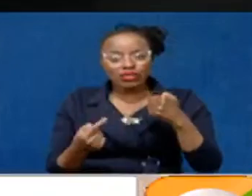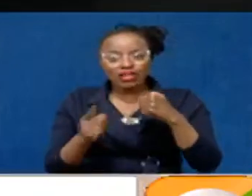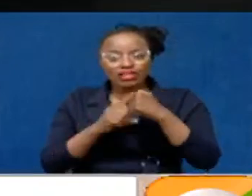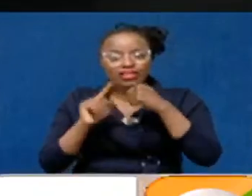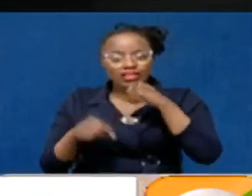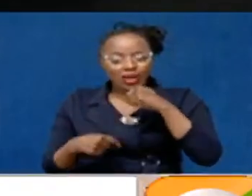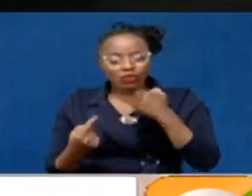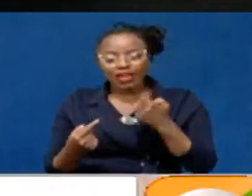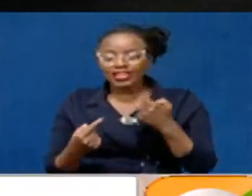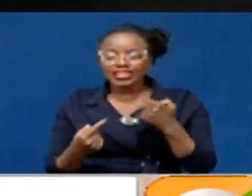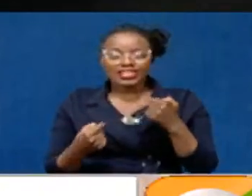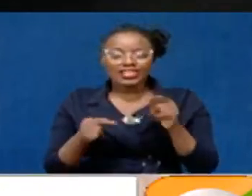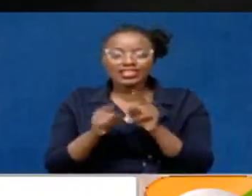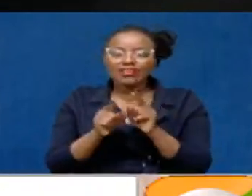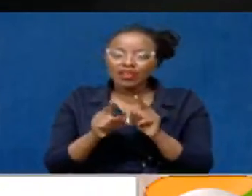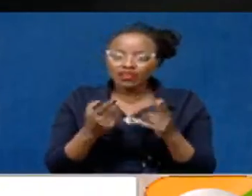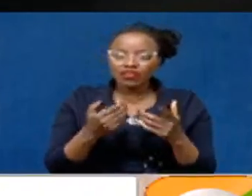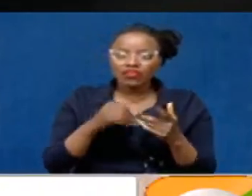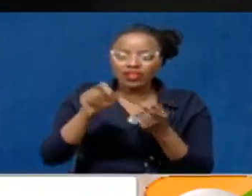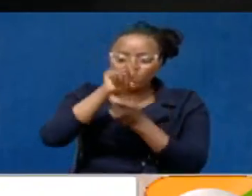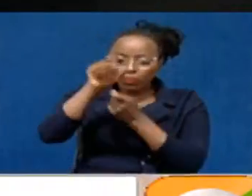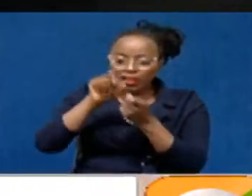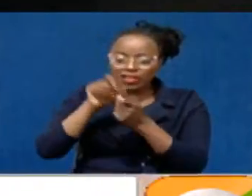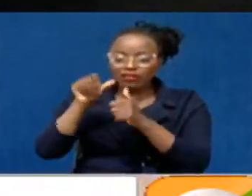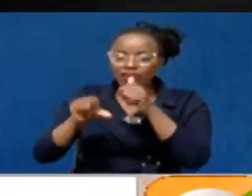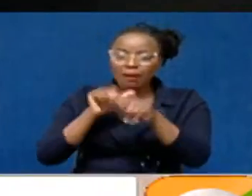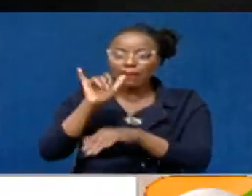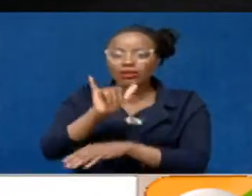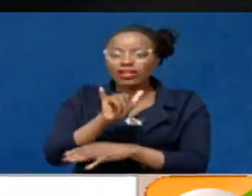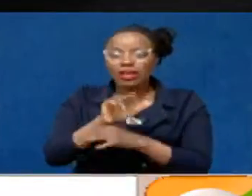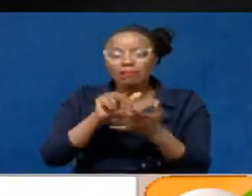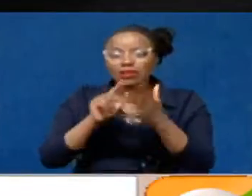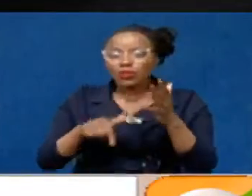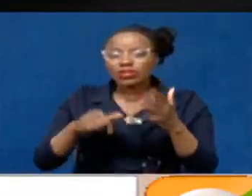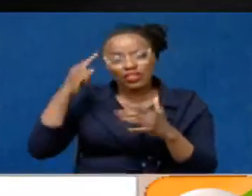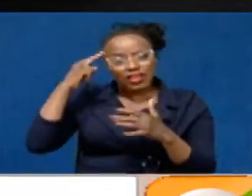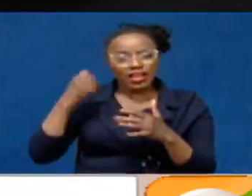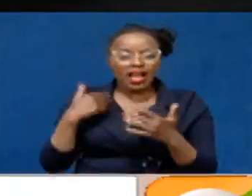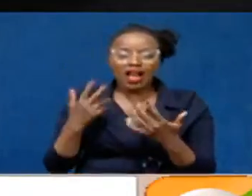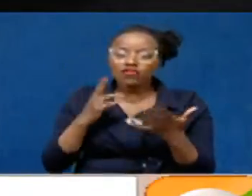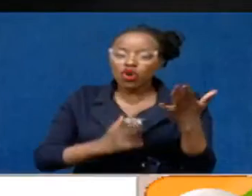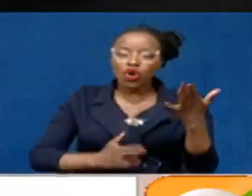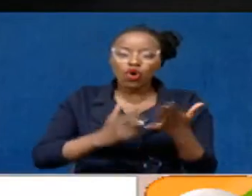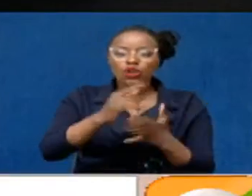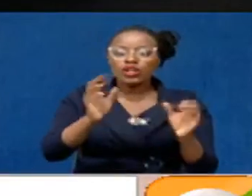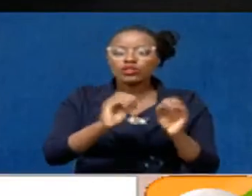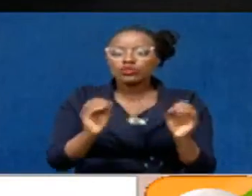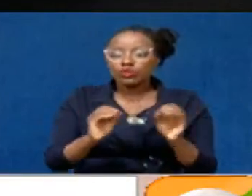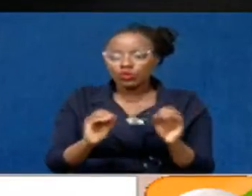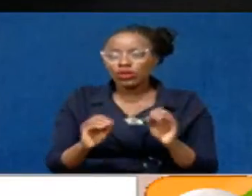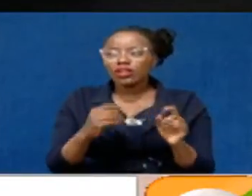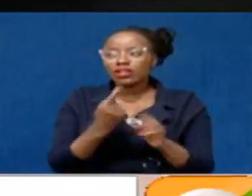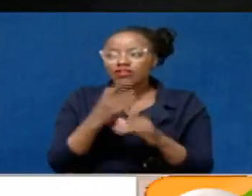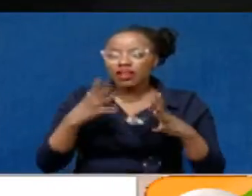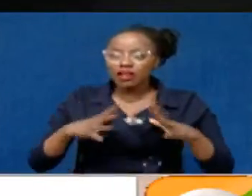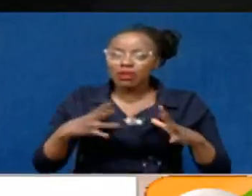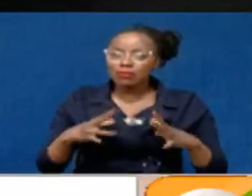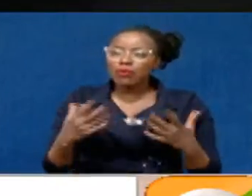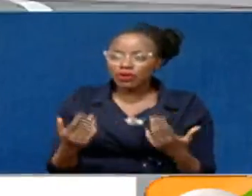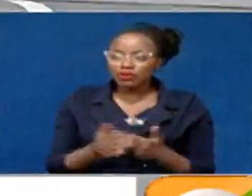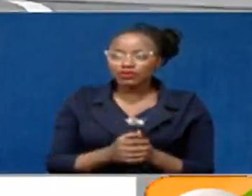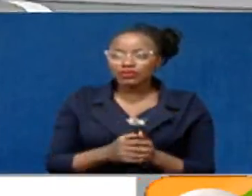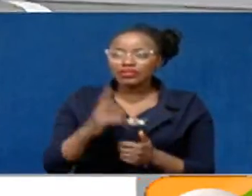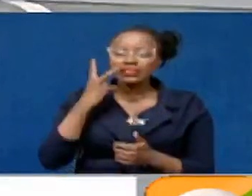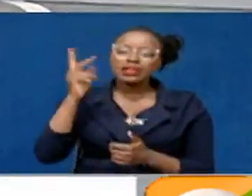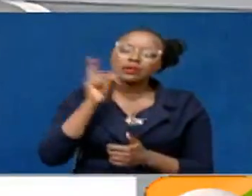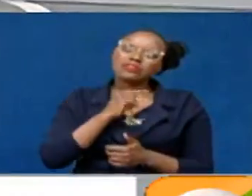6,000 shillings. And, you know, going as to be very specific about that. And so I think we have quite a bit of dishonesty, you know, across the board. But you see, we've seen it all. I